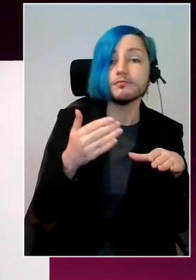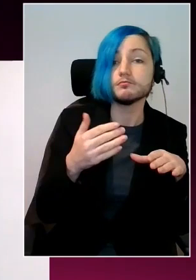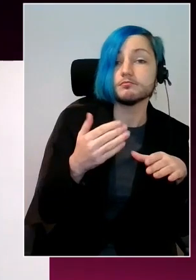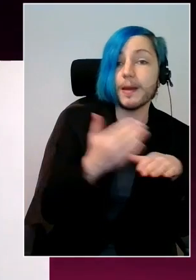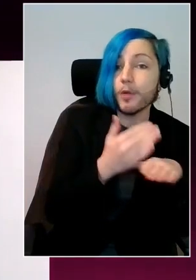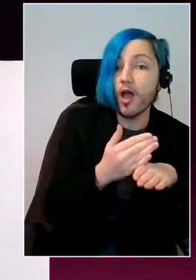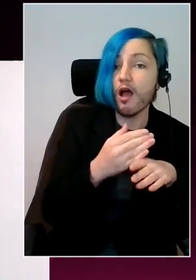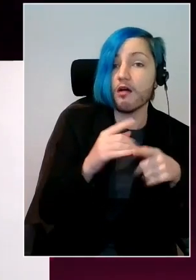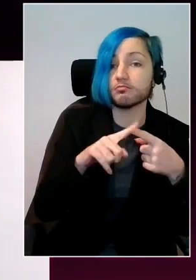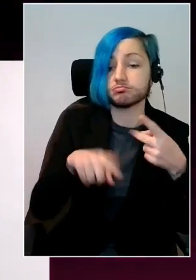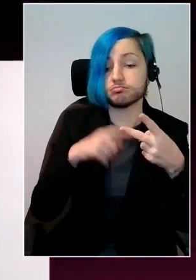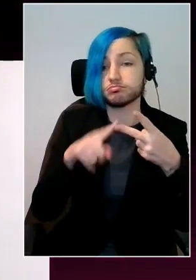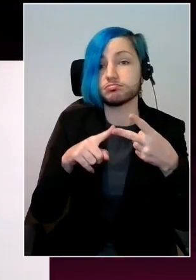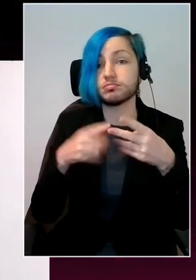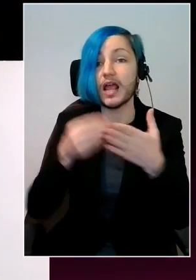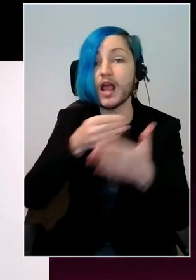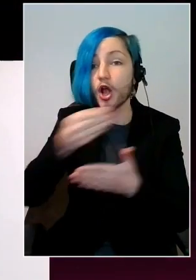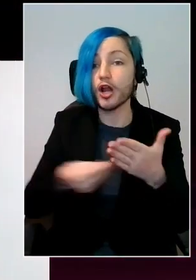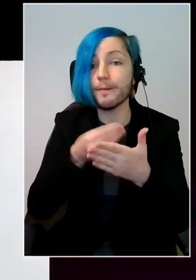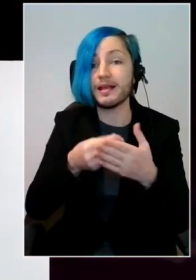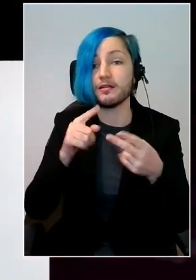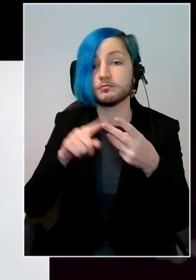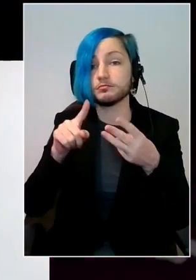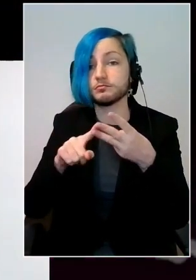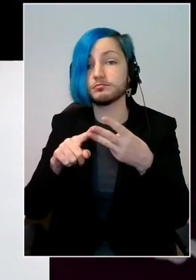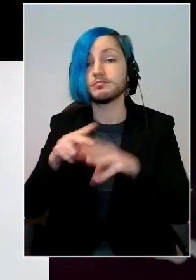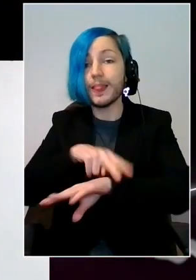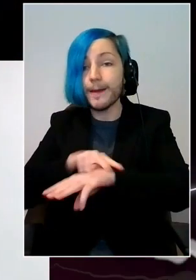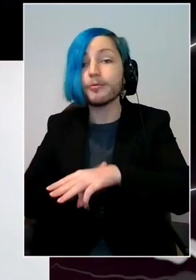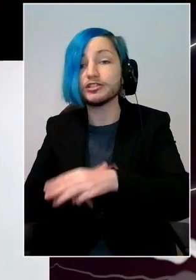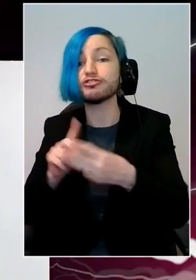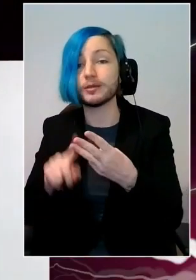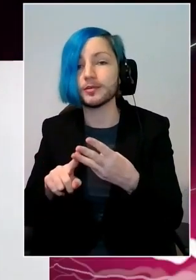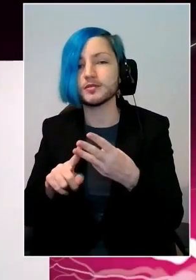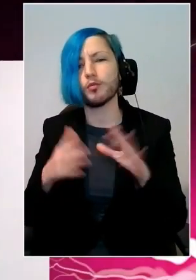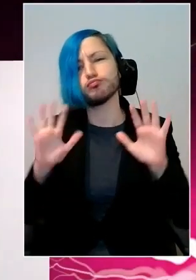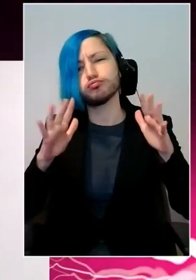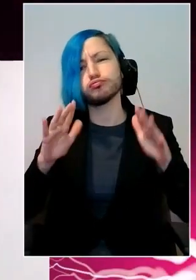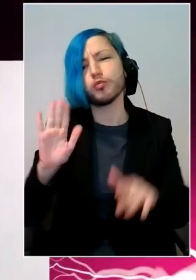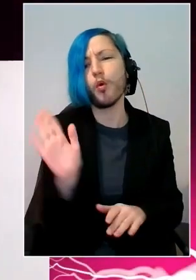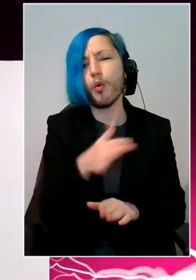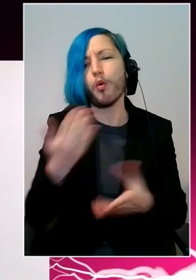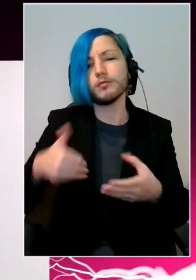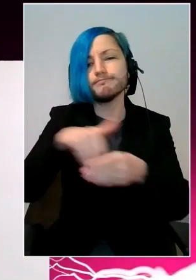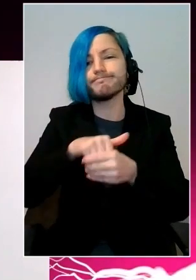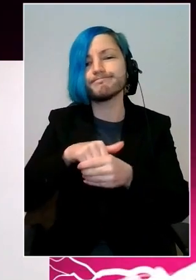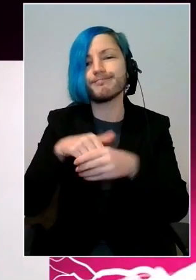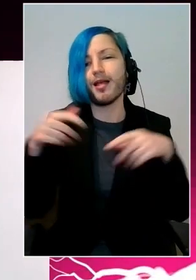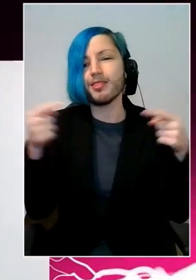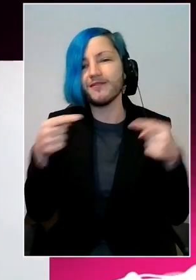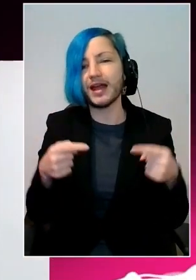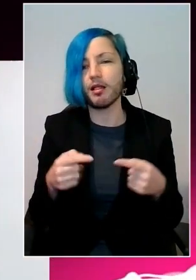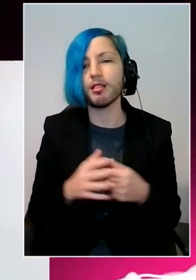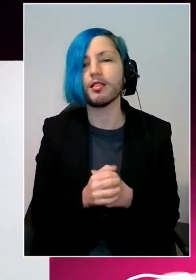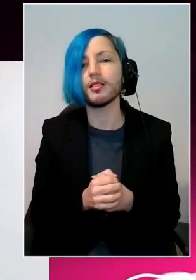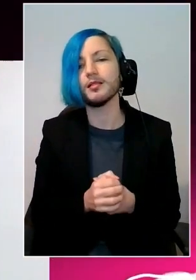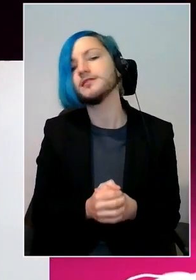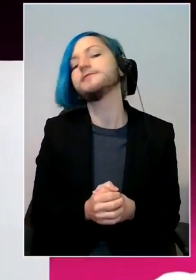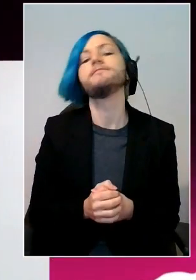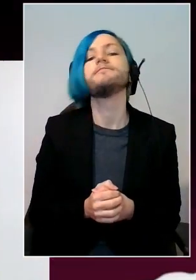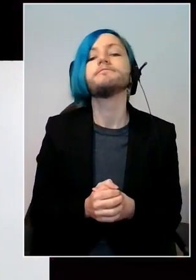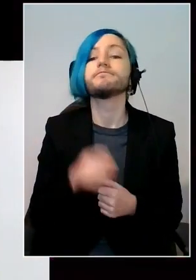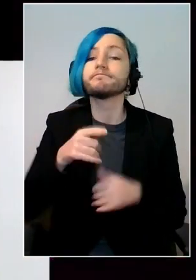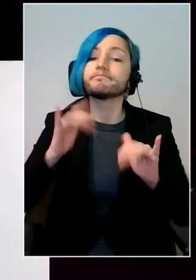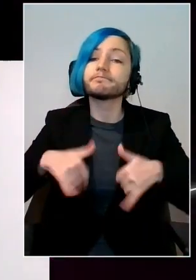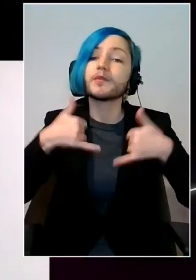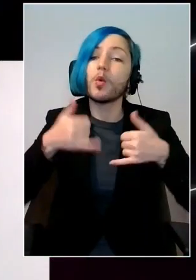huge congratulations to everyone taking part in these regional finals. As you know, these awards recognise those